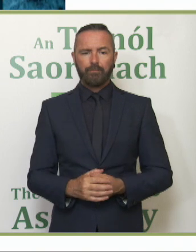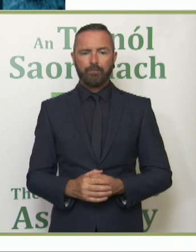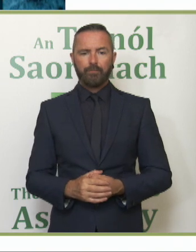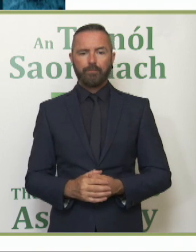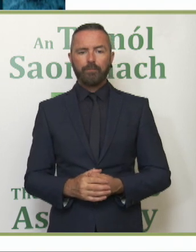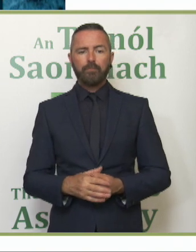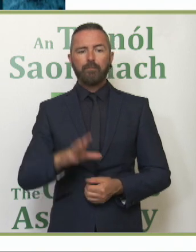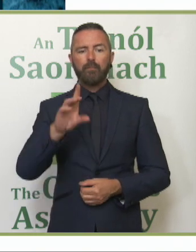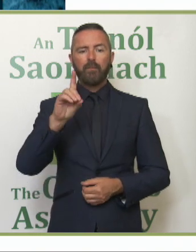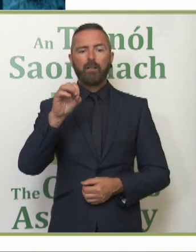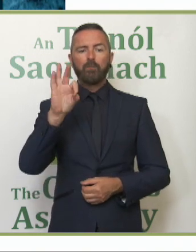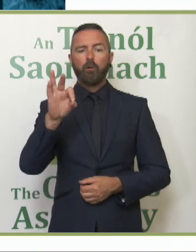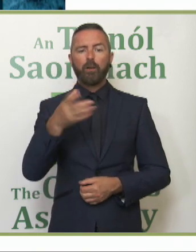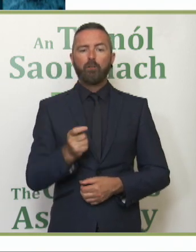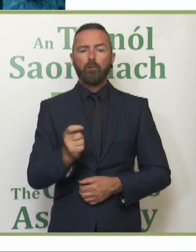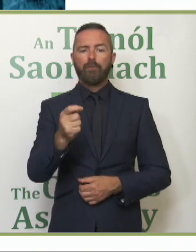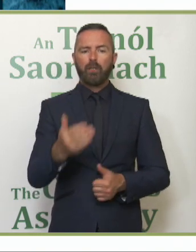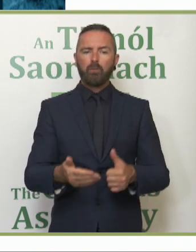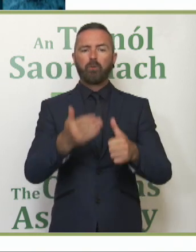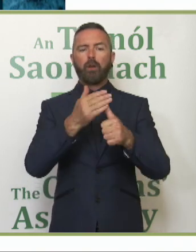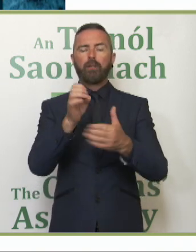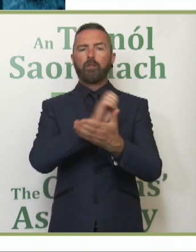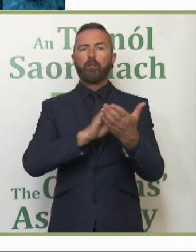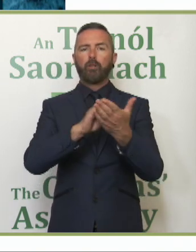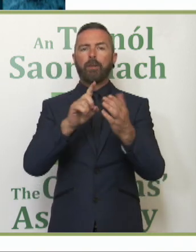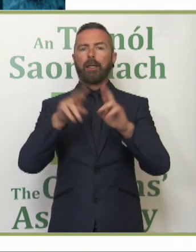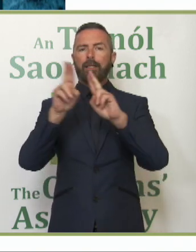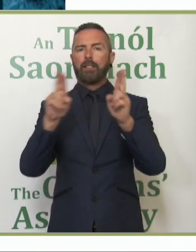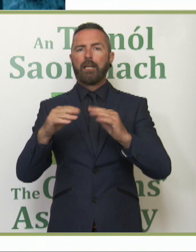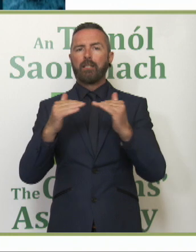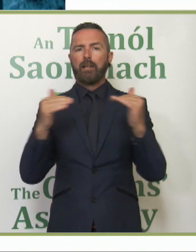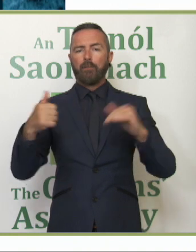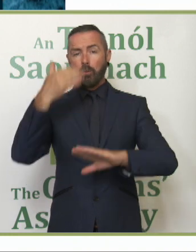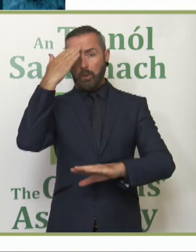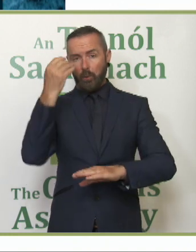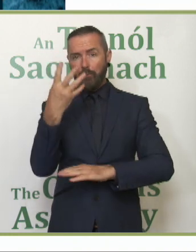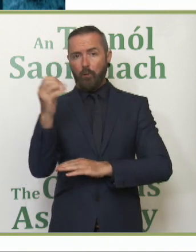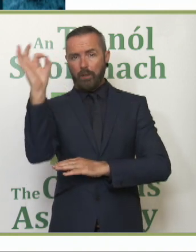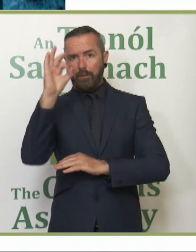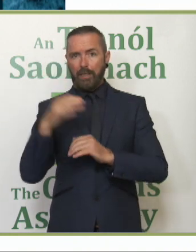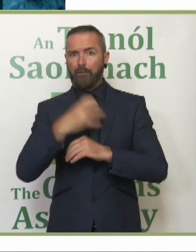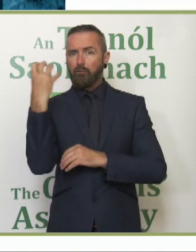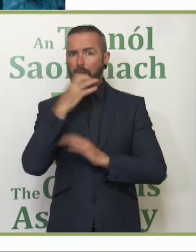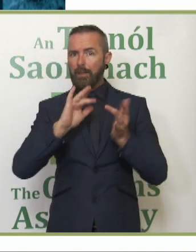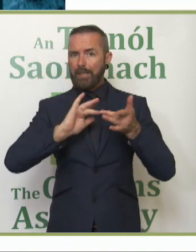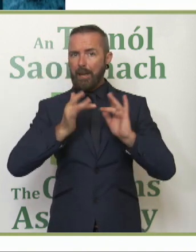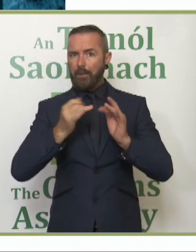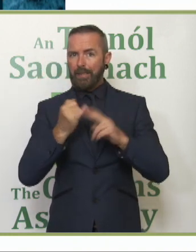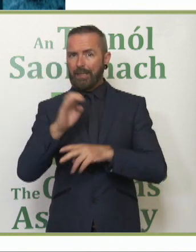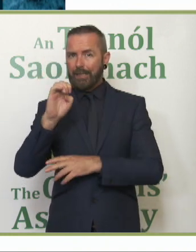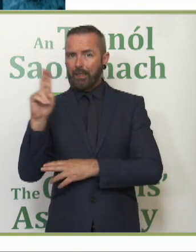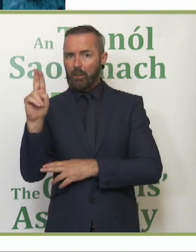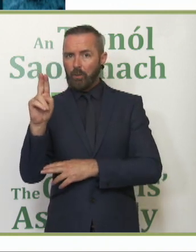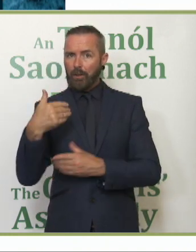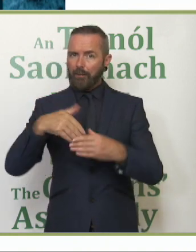Drug trafficking is a priority at European and international level. We know 40% of criminal networks in the EU are involved in